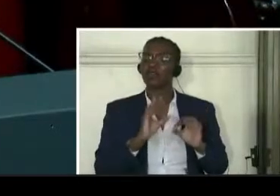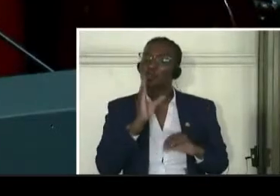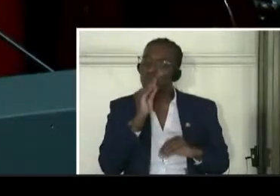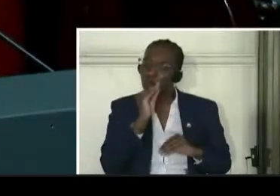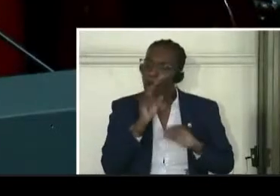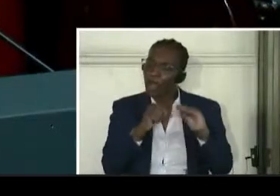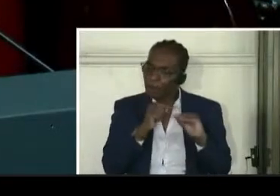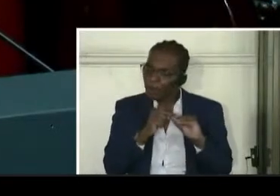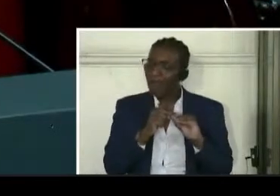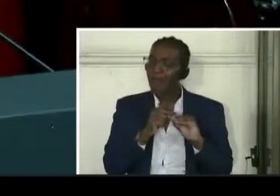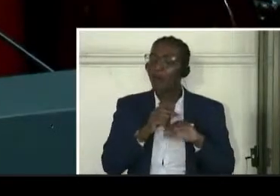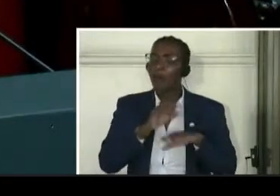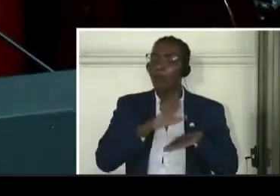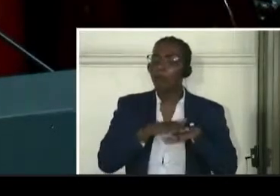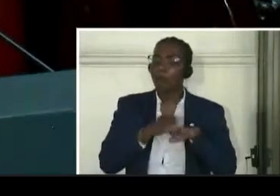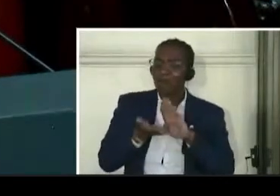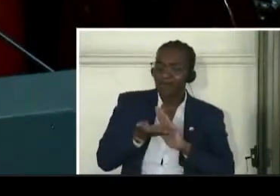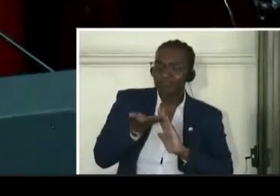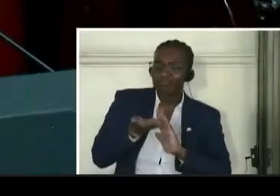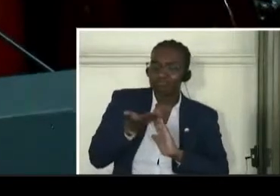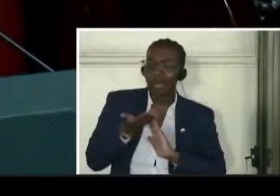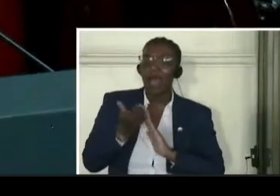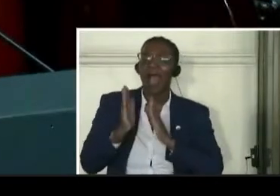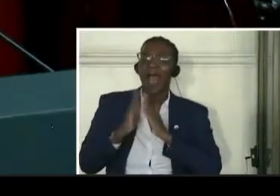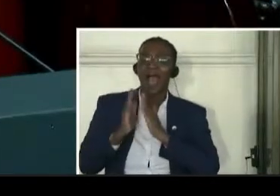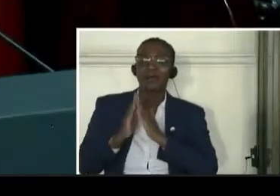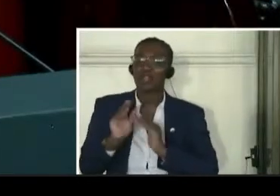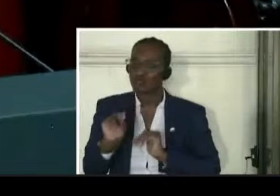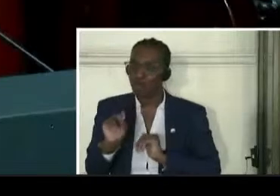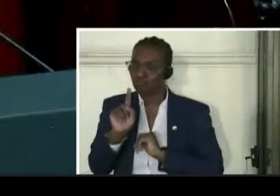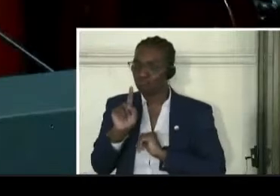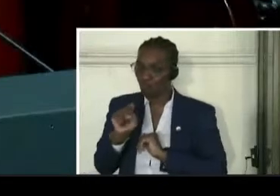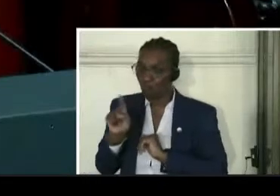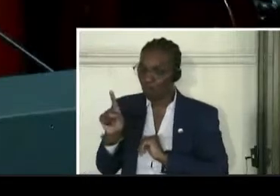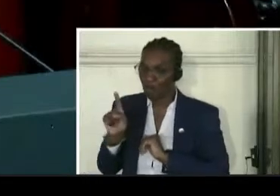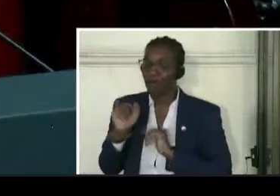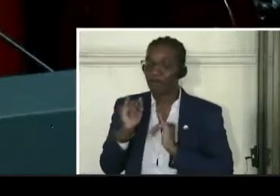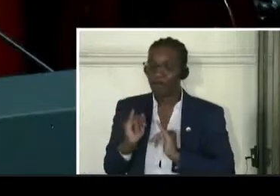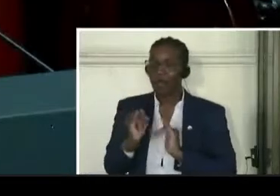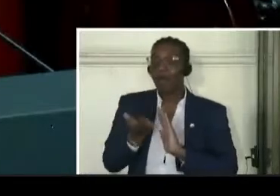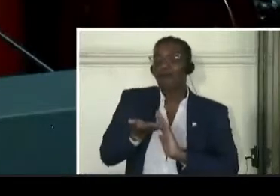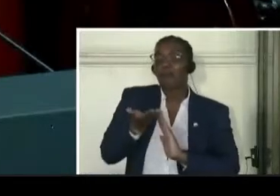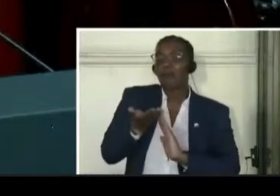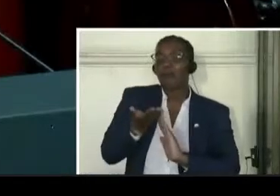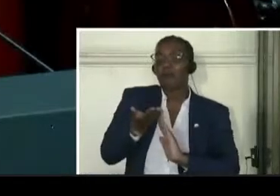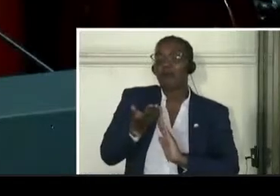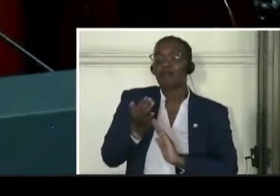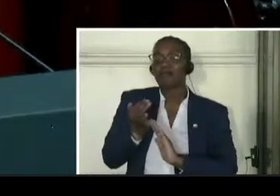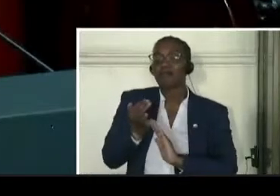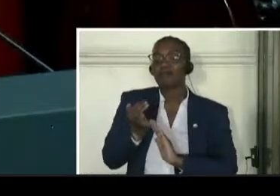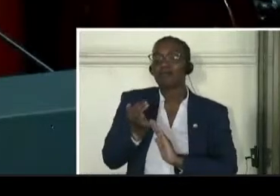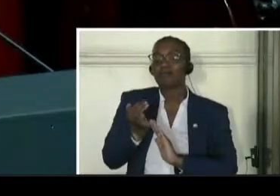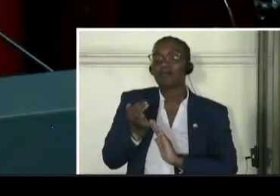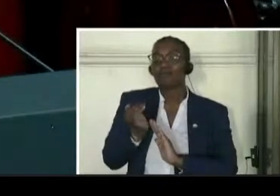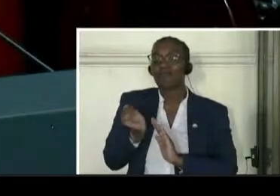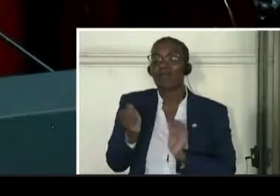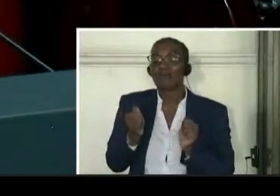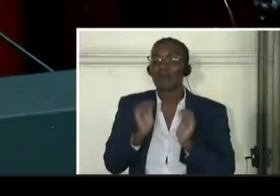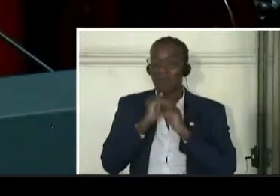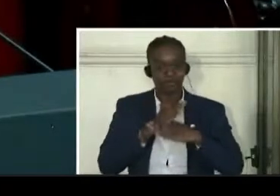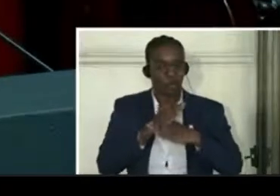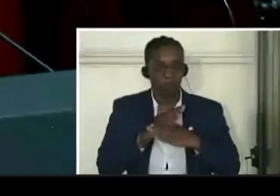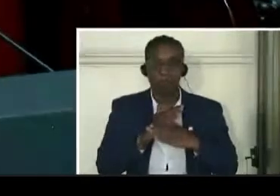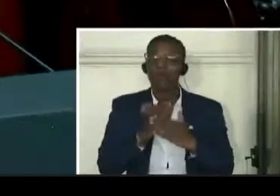issue of ever increasing and enlarging informal settlements. Rising unemployment has led to the rise of shack